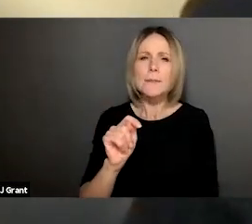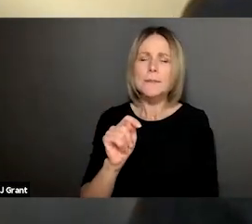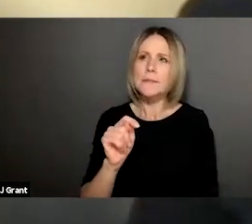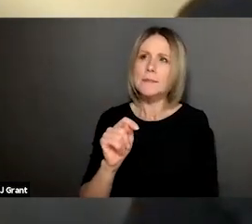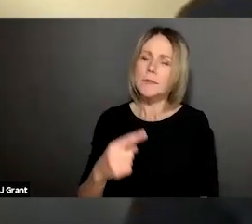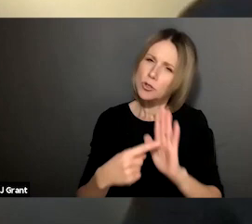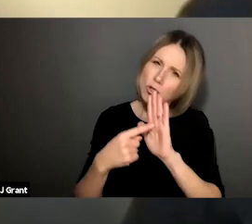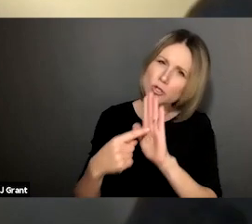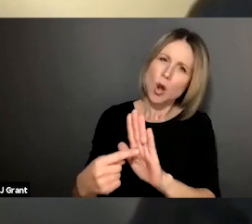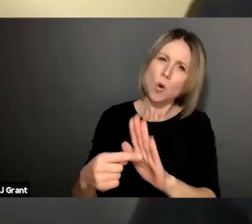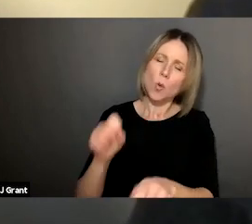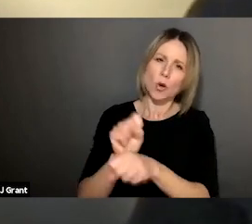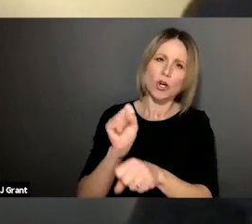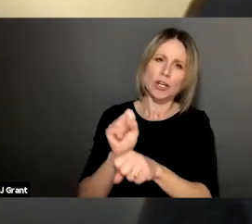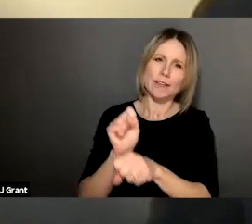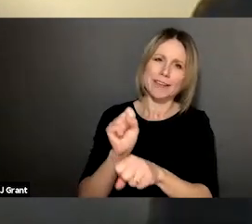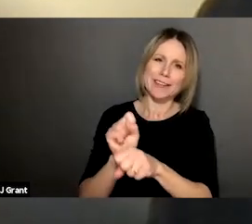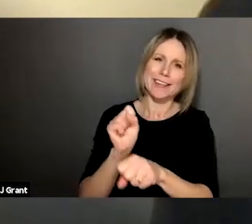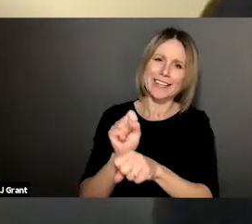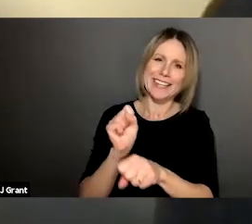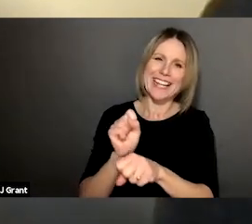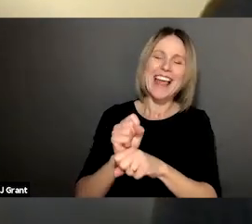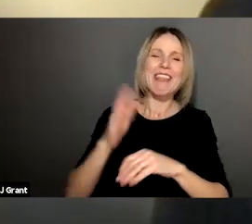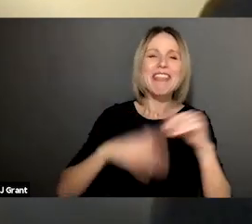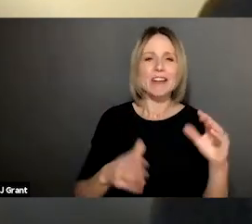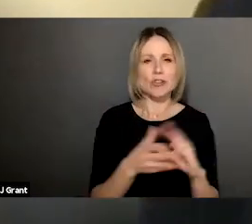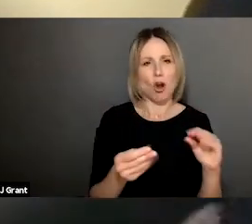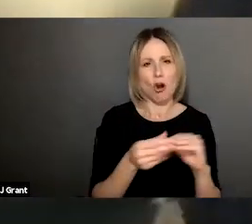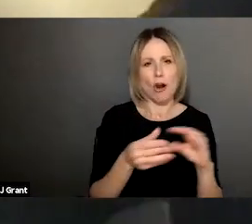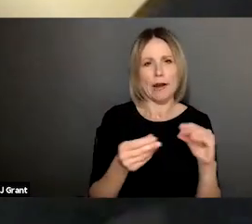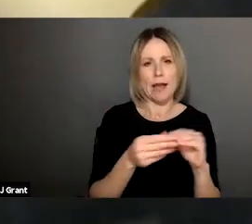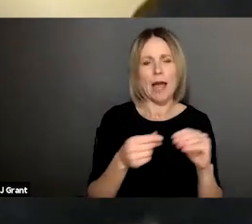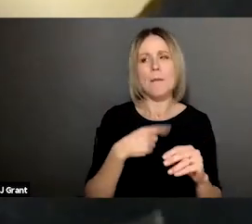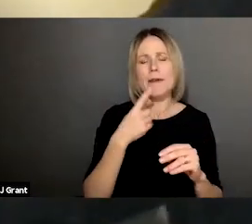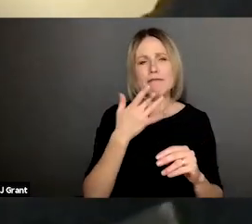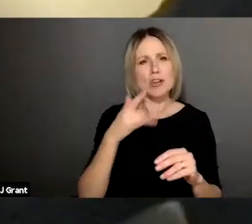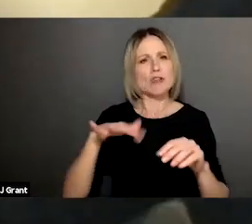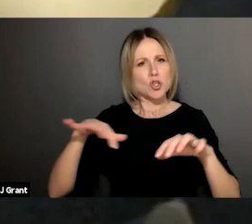its work rather than talk about it.